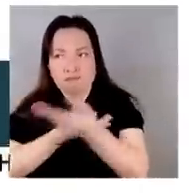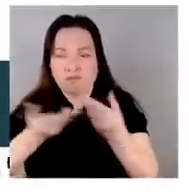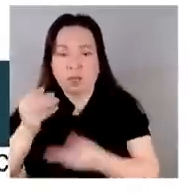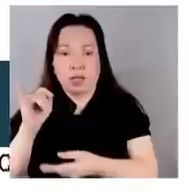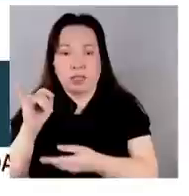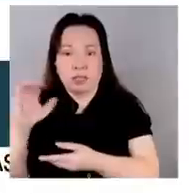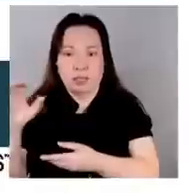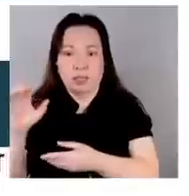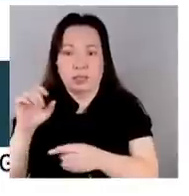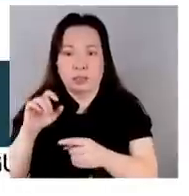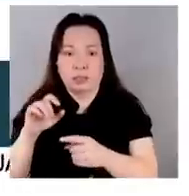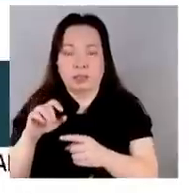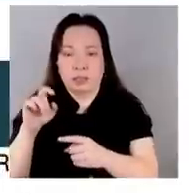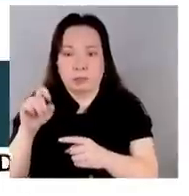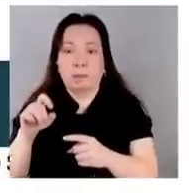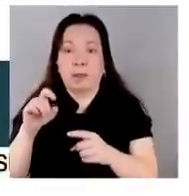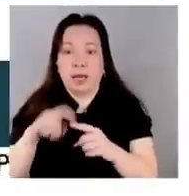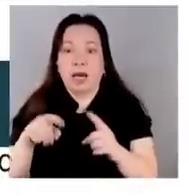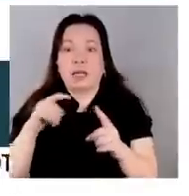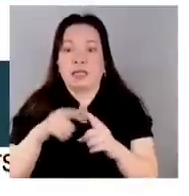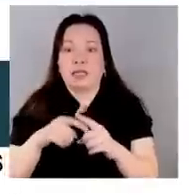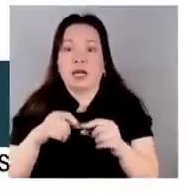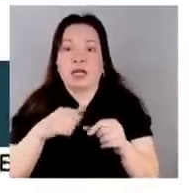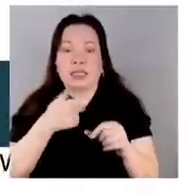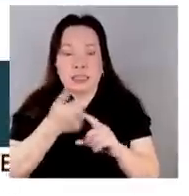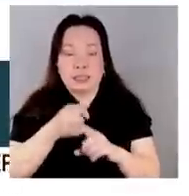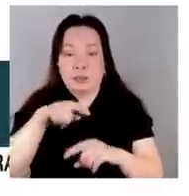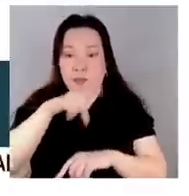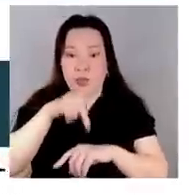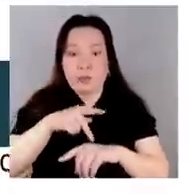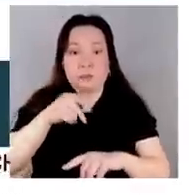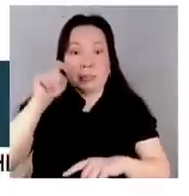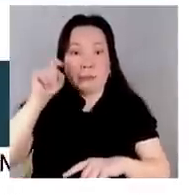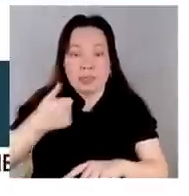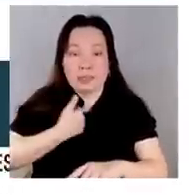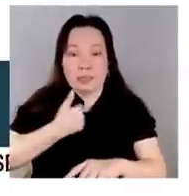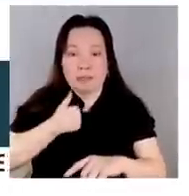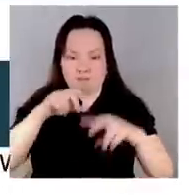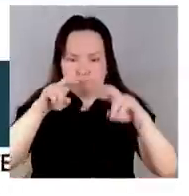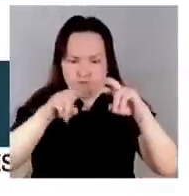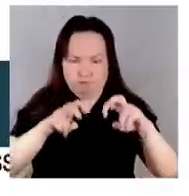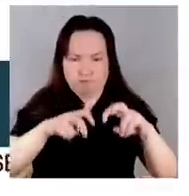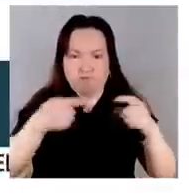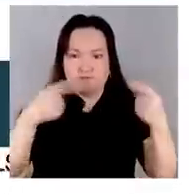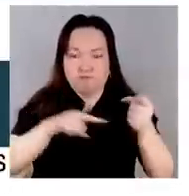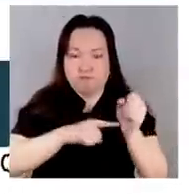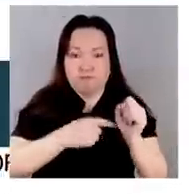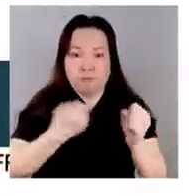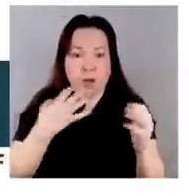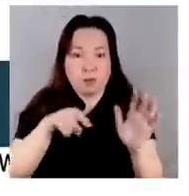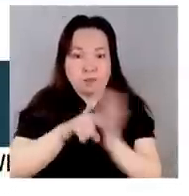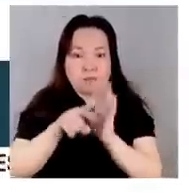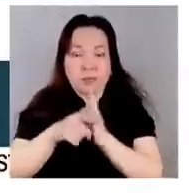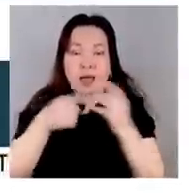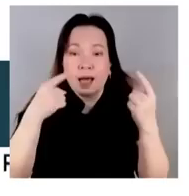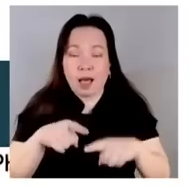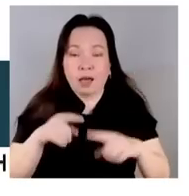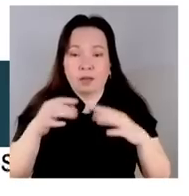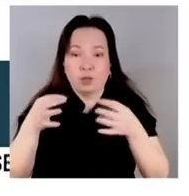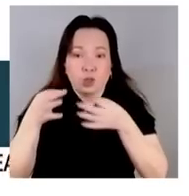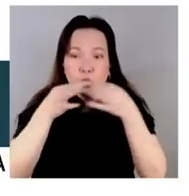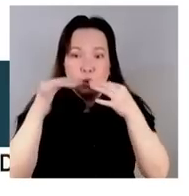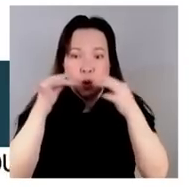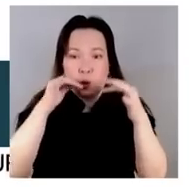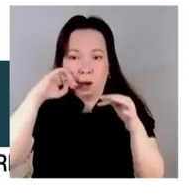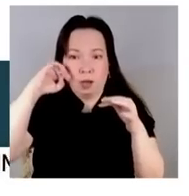Philippine government should be doing is they should be investigating and prosecuting the thousands of killings that have happened in the war on drugs. And, you know, that